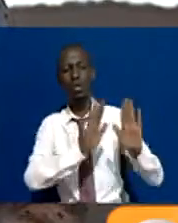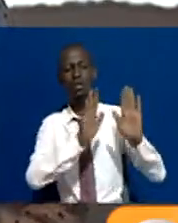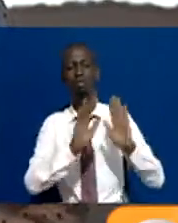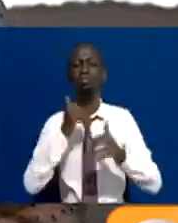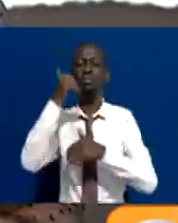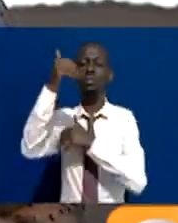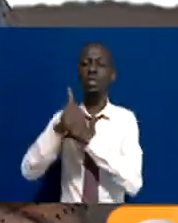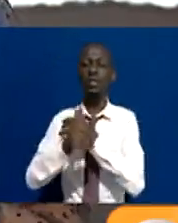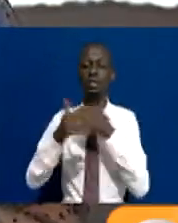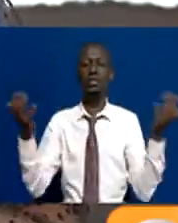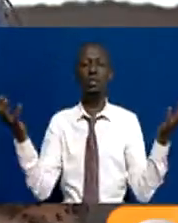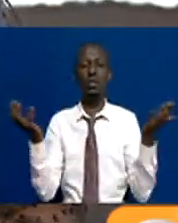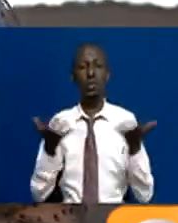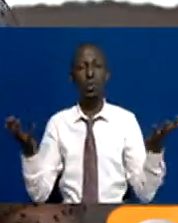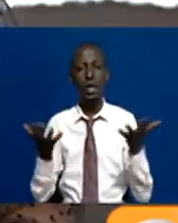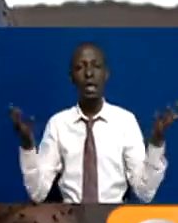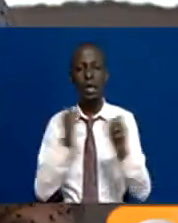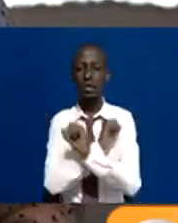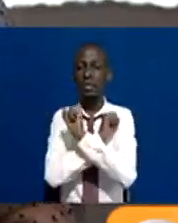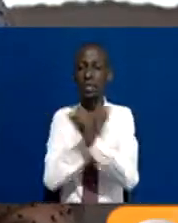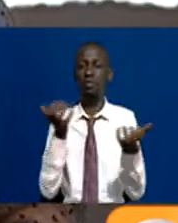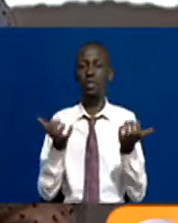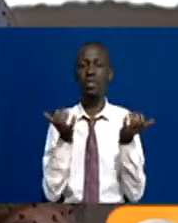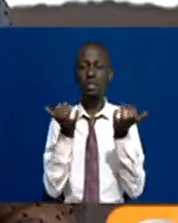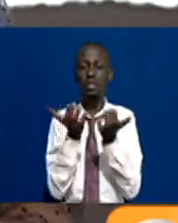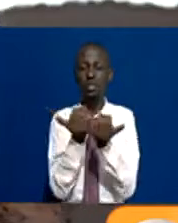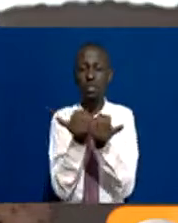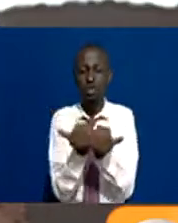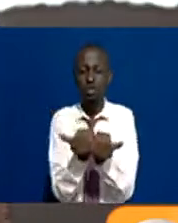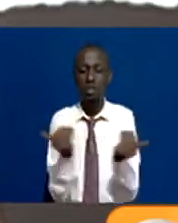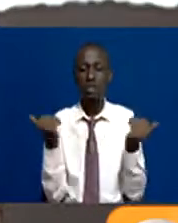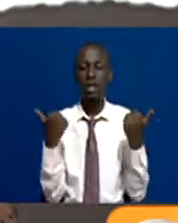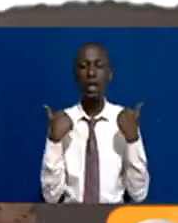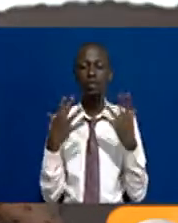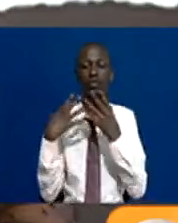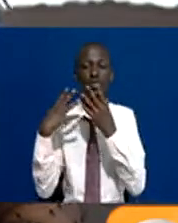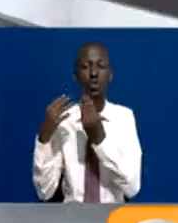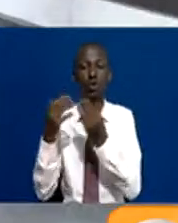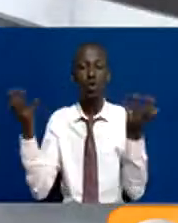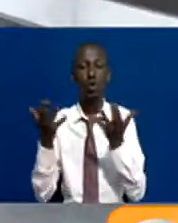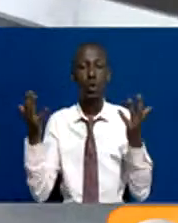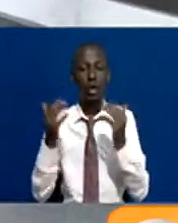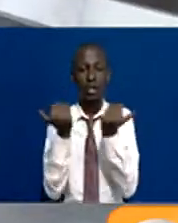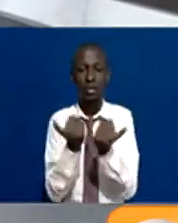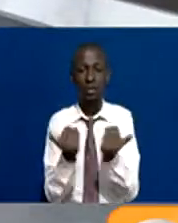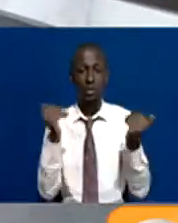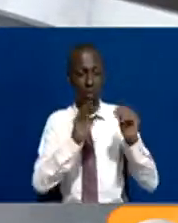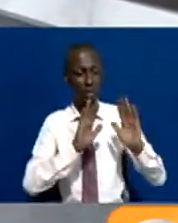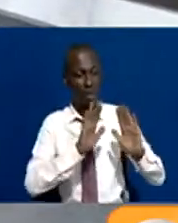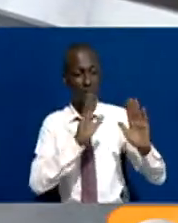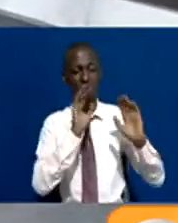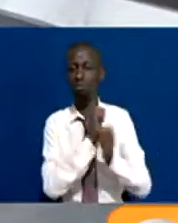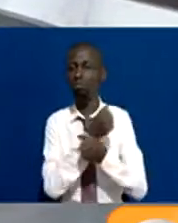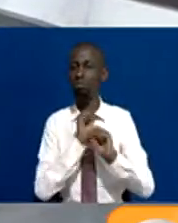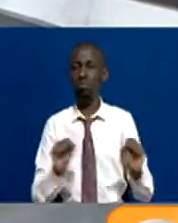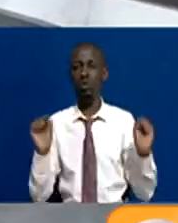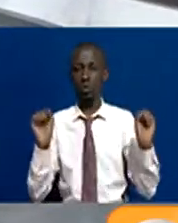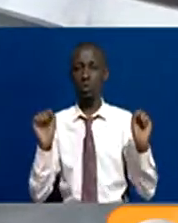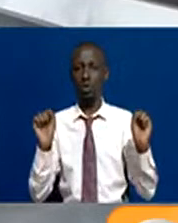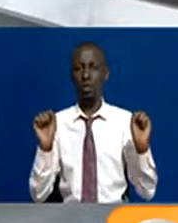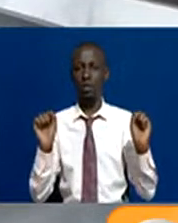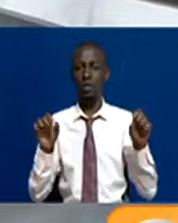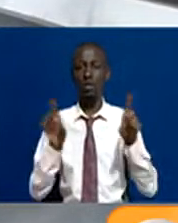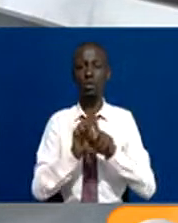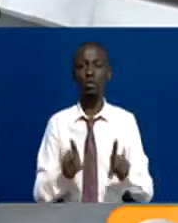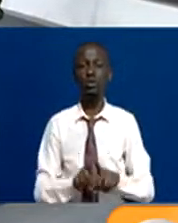need safety. Yeah. If there are children, where are they going to? Because you can't leave your kids. Exactly. Please don't leave your children behind. Yeah, and I would like to know